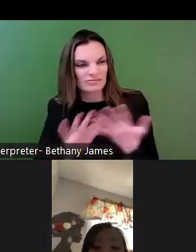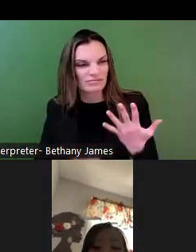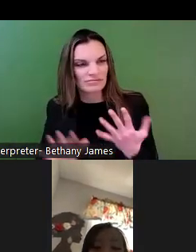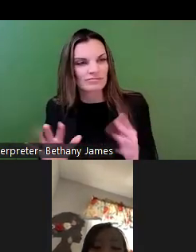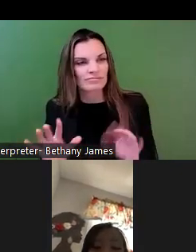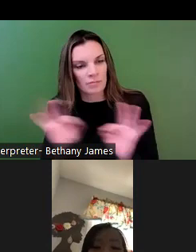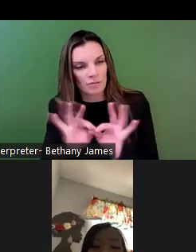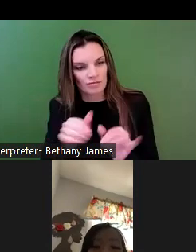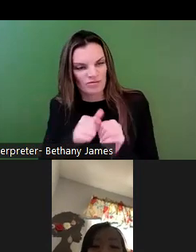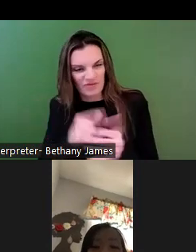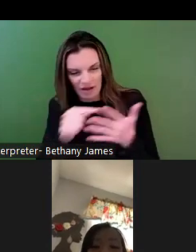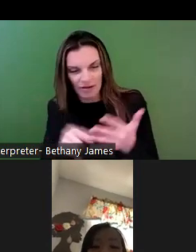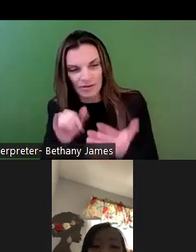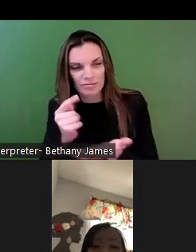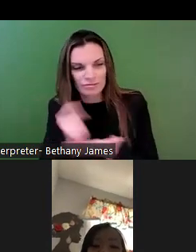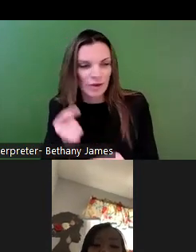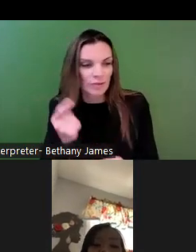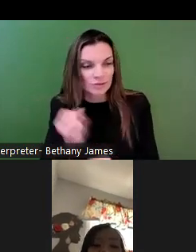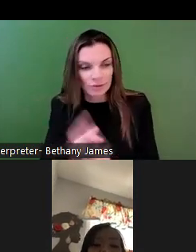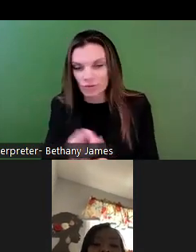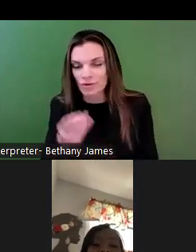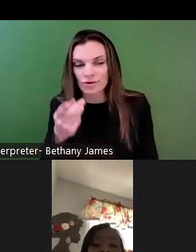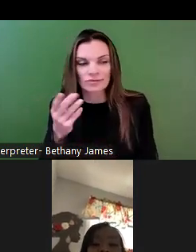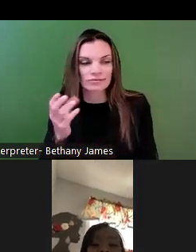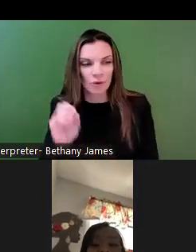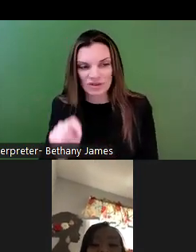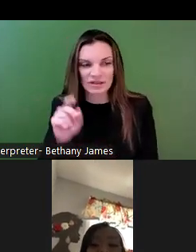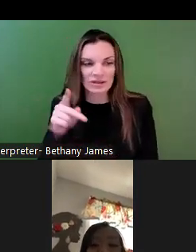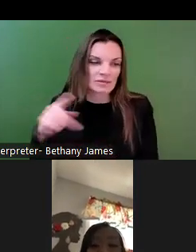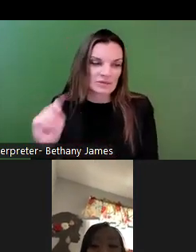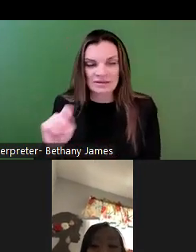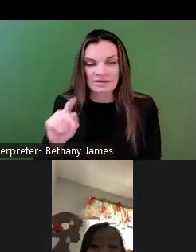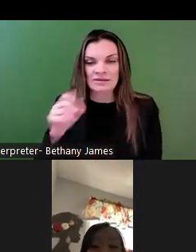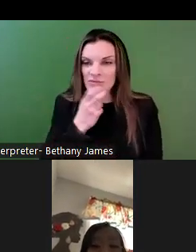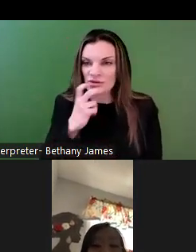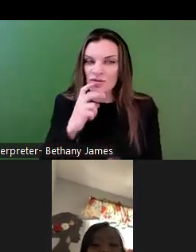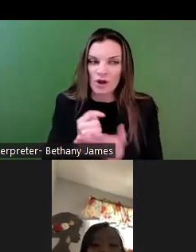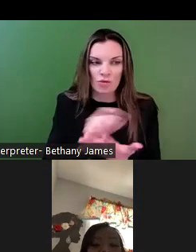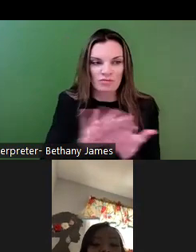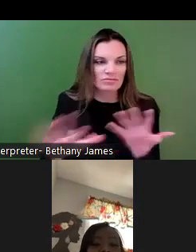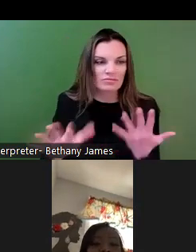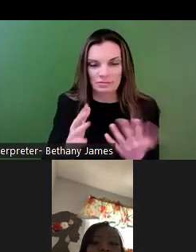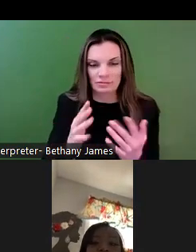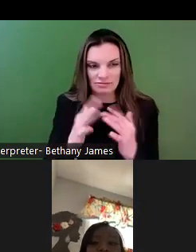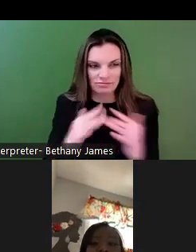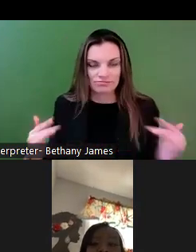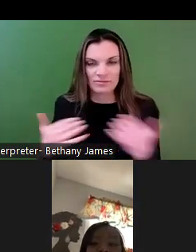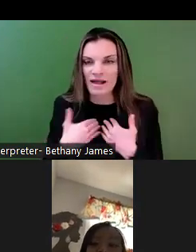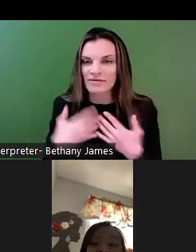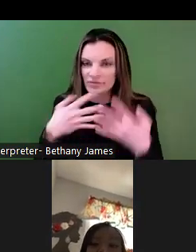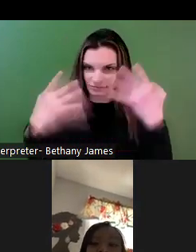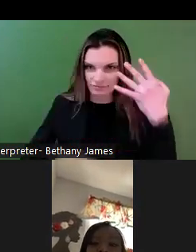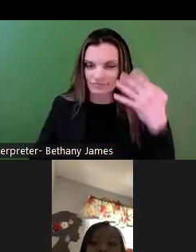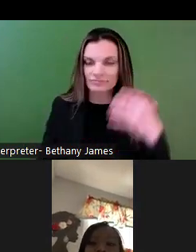therapists, social workers, every one of those natures have the ability to help rehab someone. Also, people go to different types